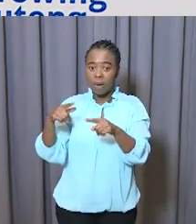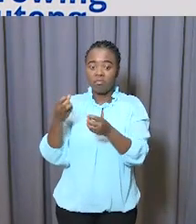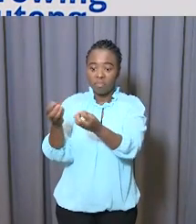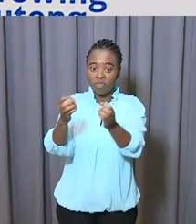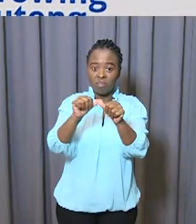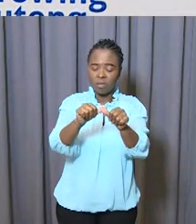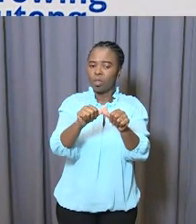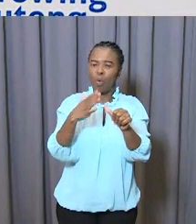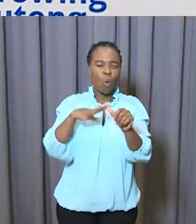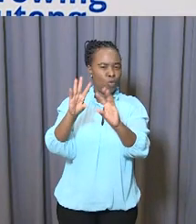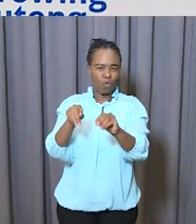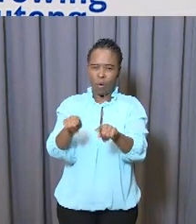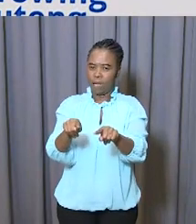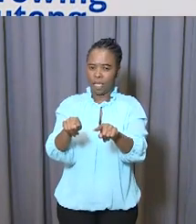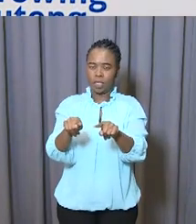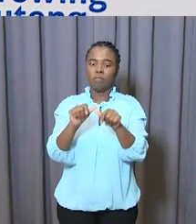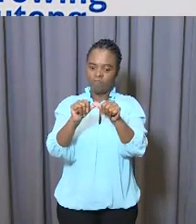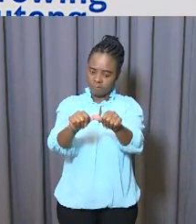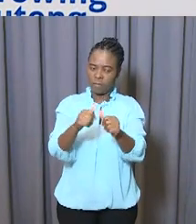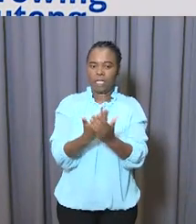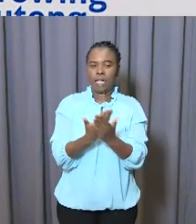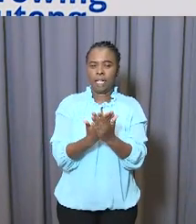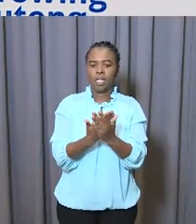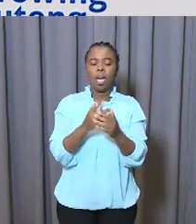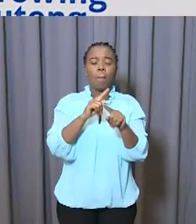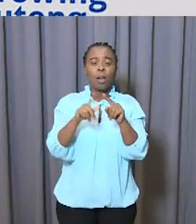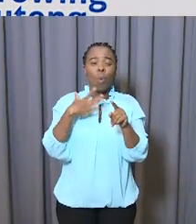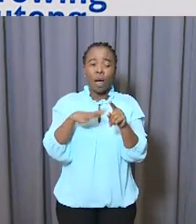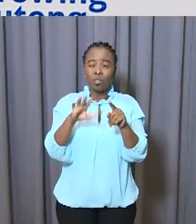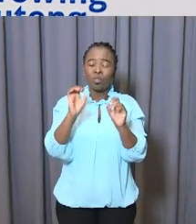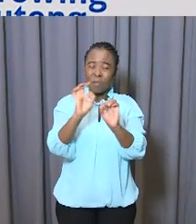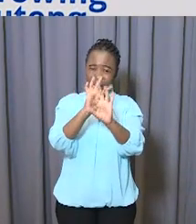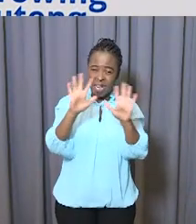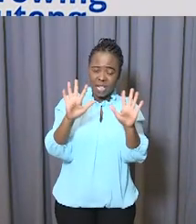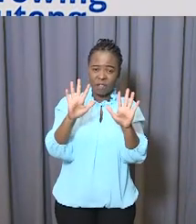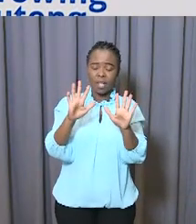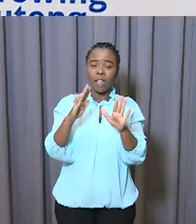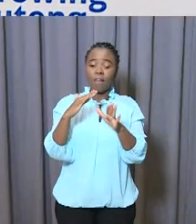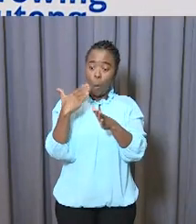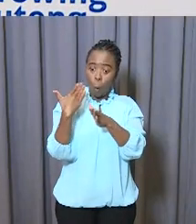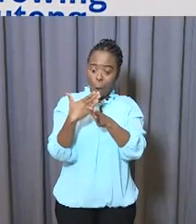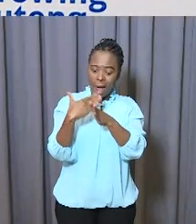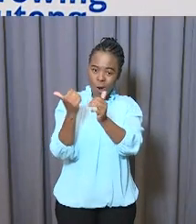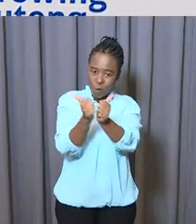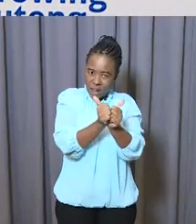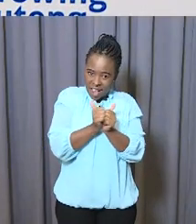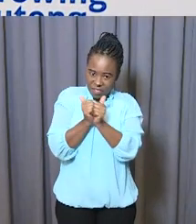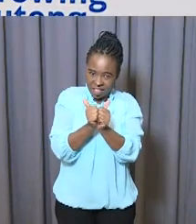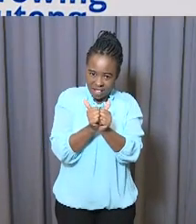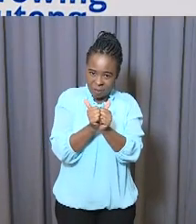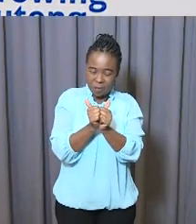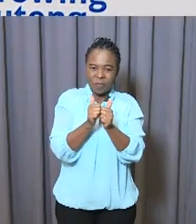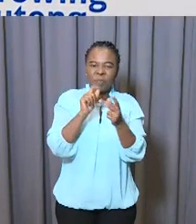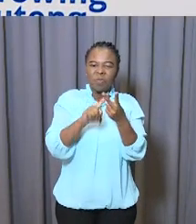want to emphasize that if we coordinate and work together and we understand